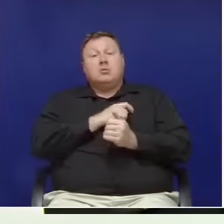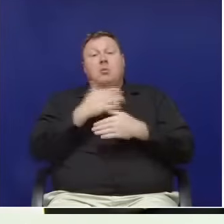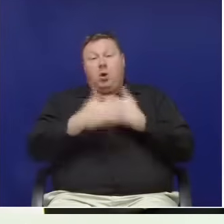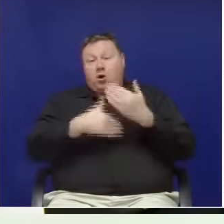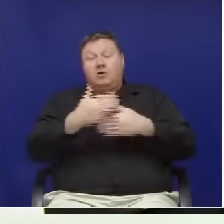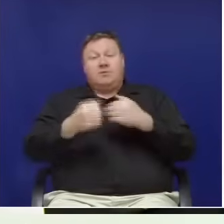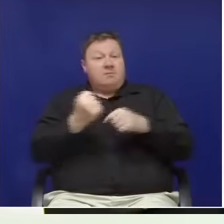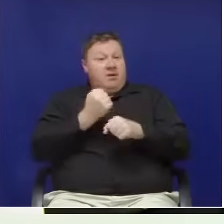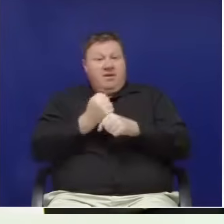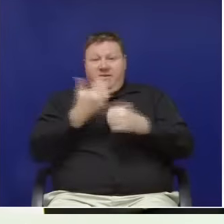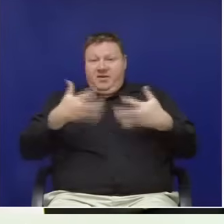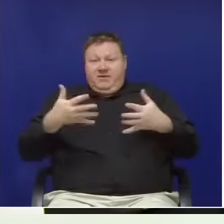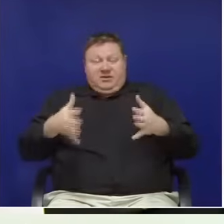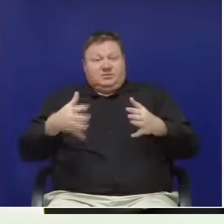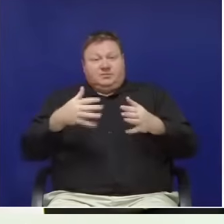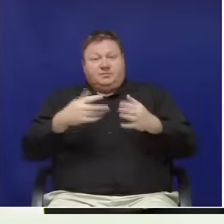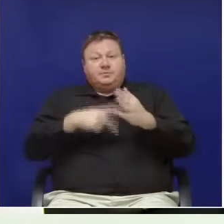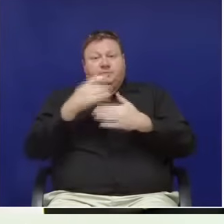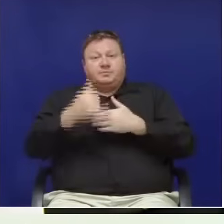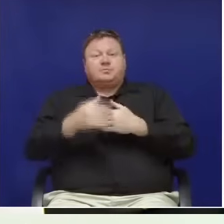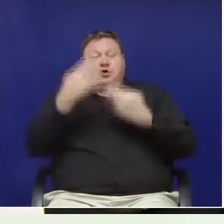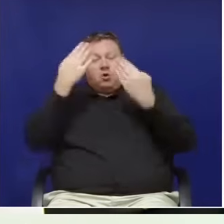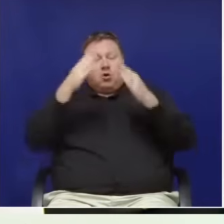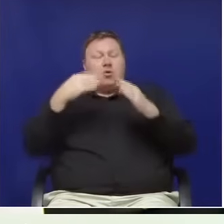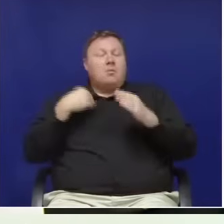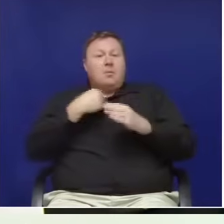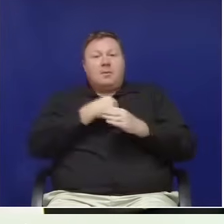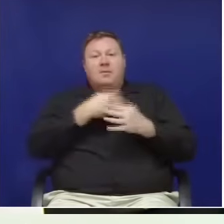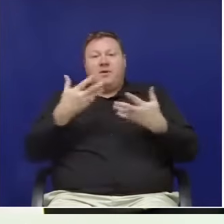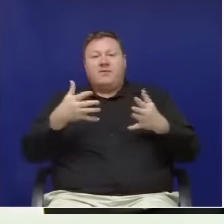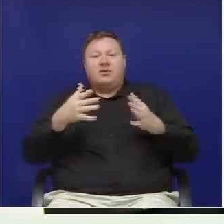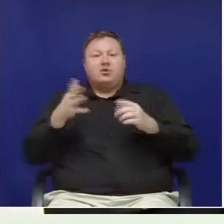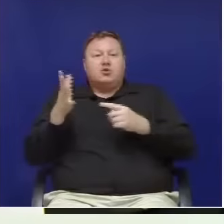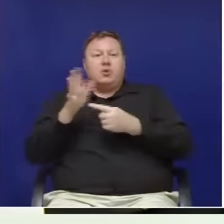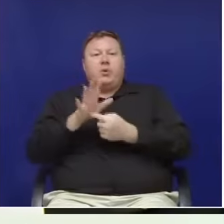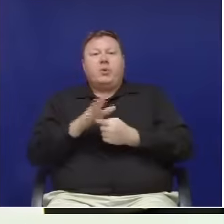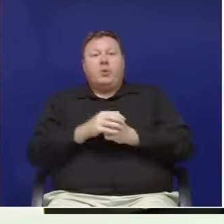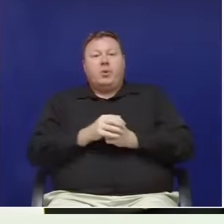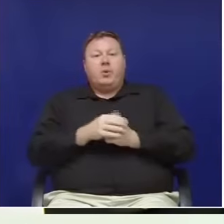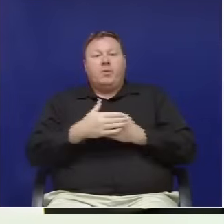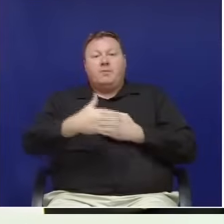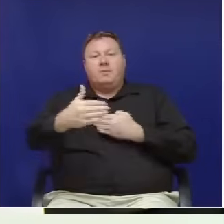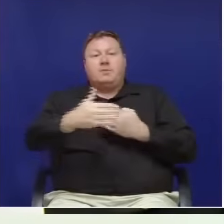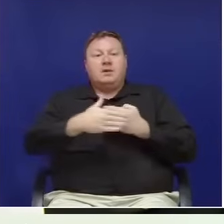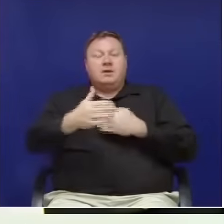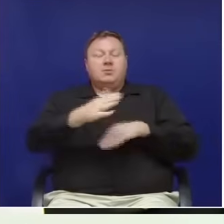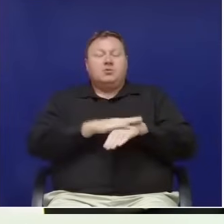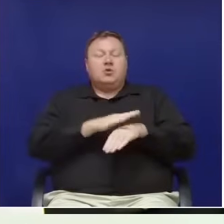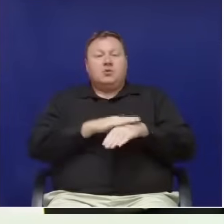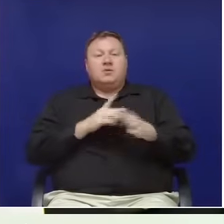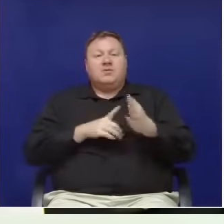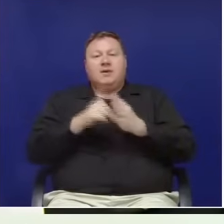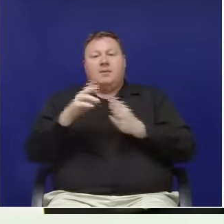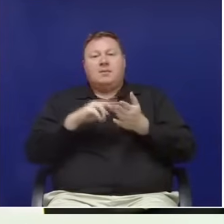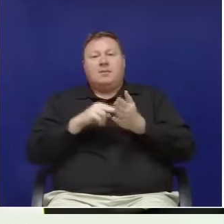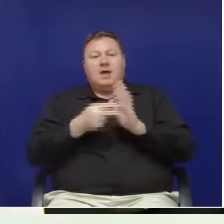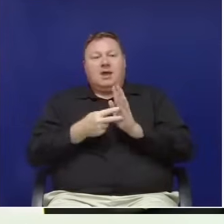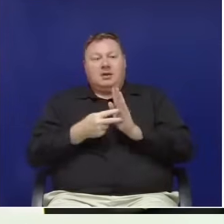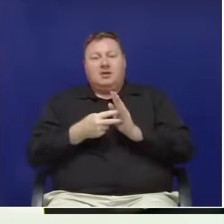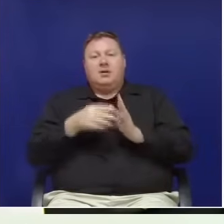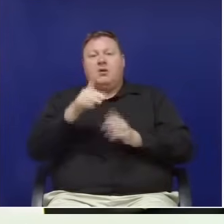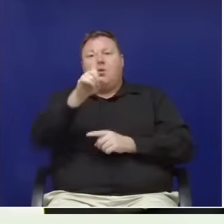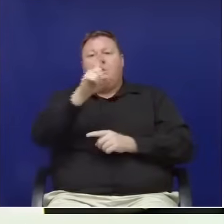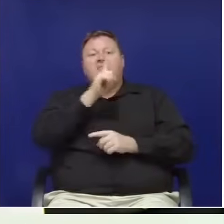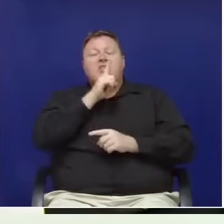project. As the Honourable Member correctly says, the target in the medium-term development plan was to get into 1,000